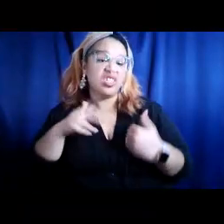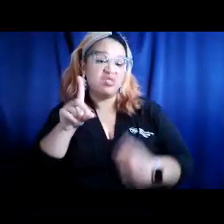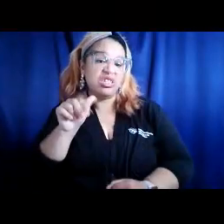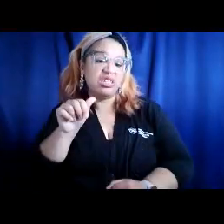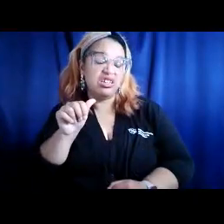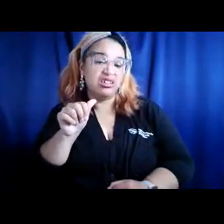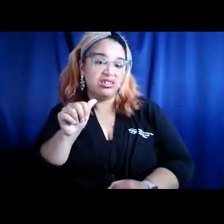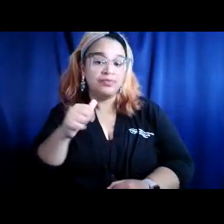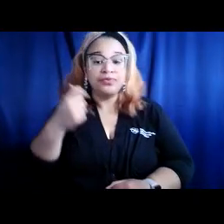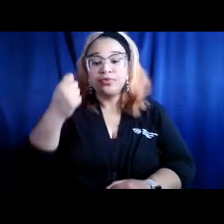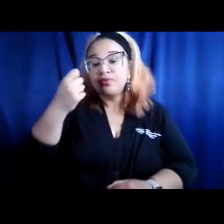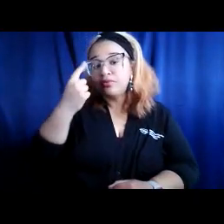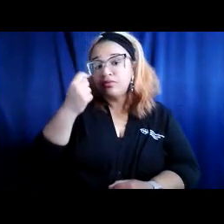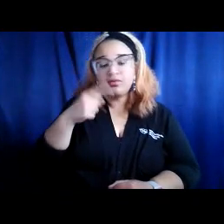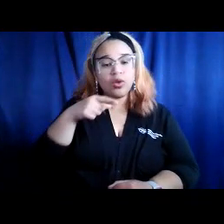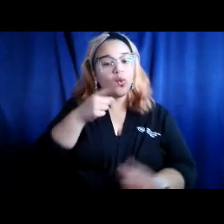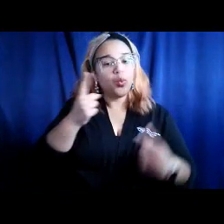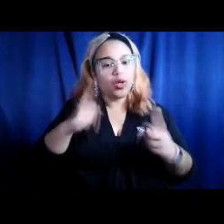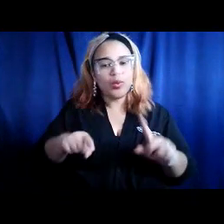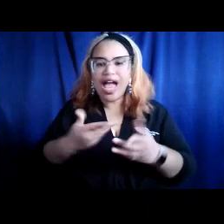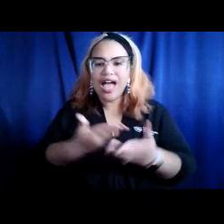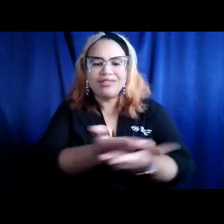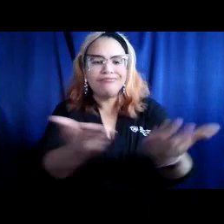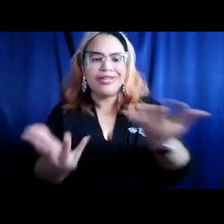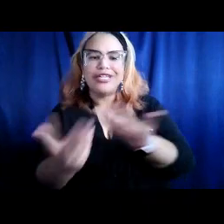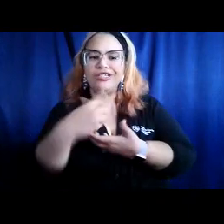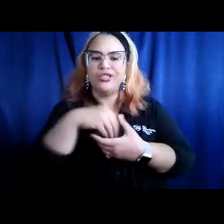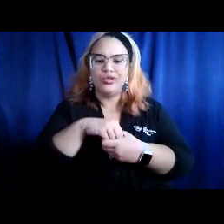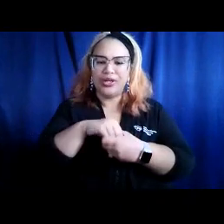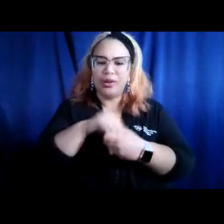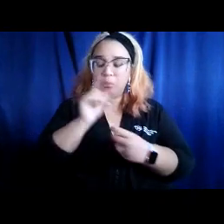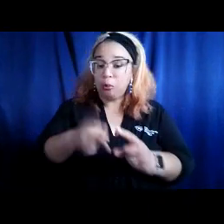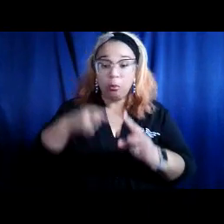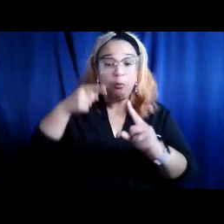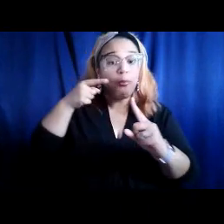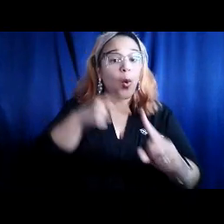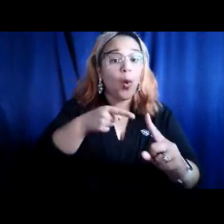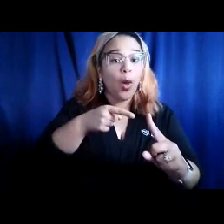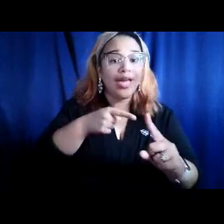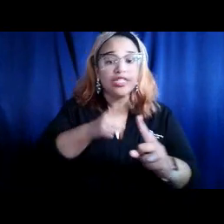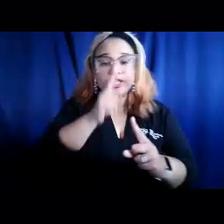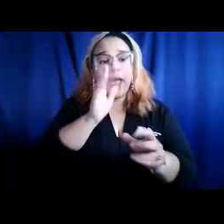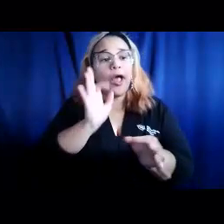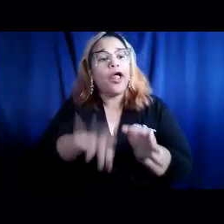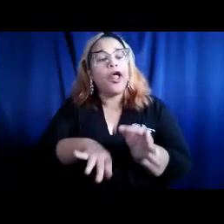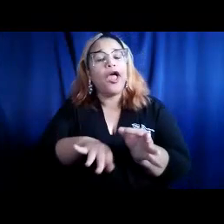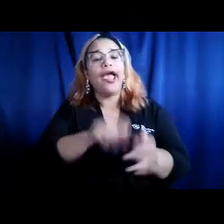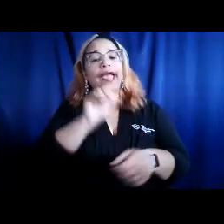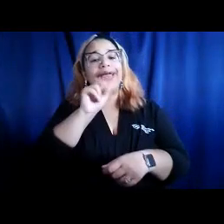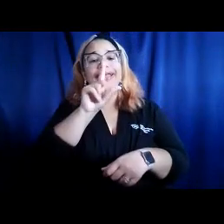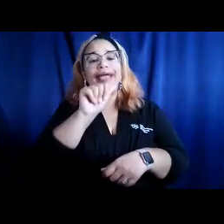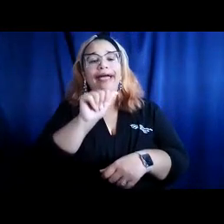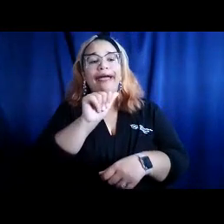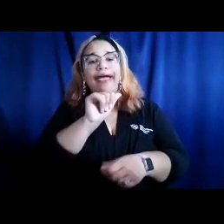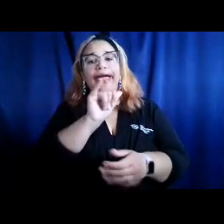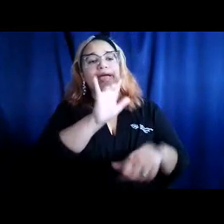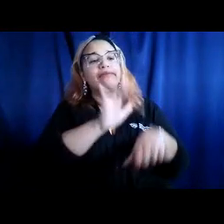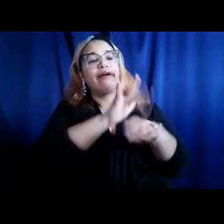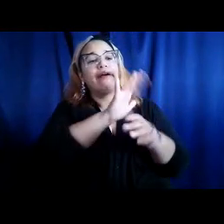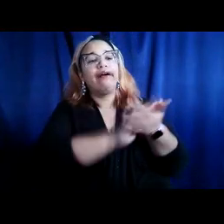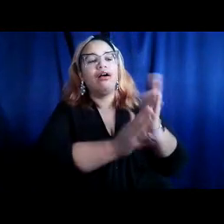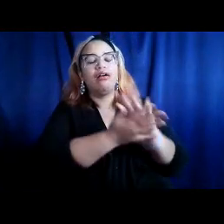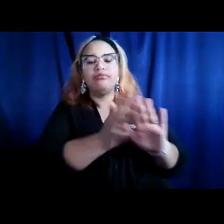about valuing people, removing barriers, and unlocking potential. So when we build workplaces that are inclusive